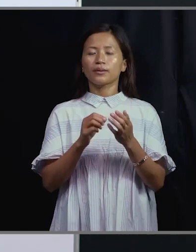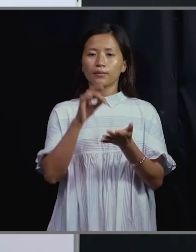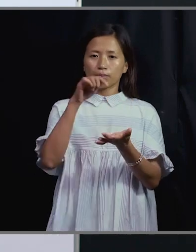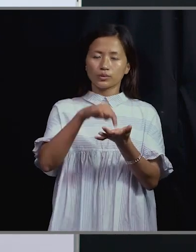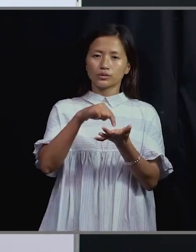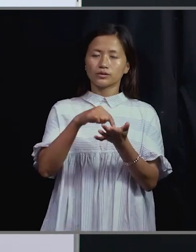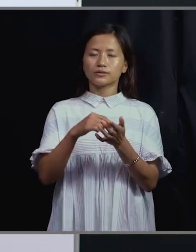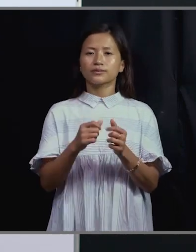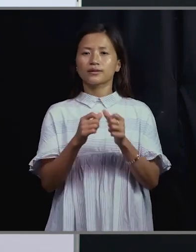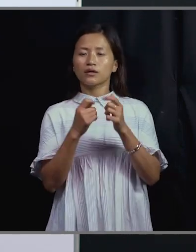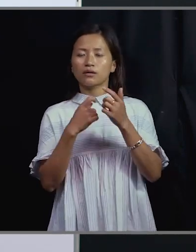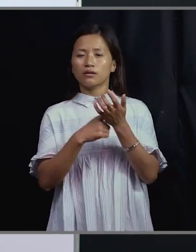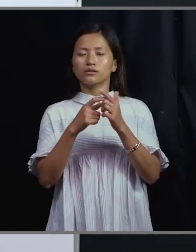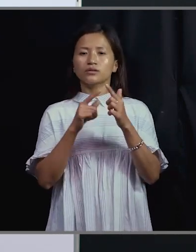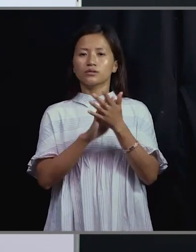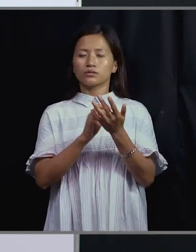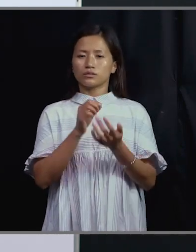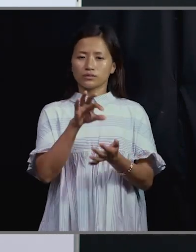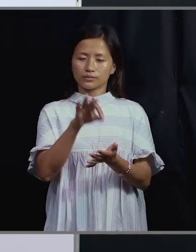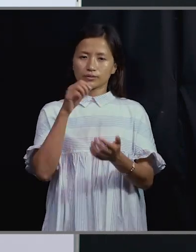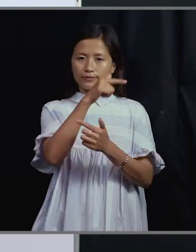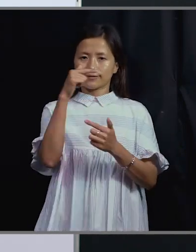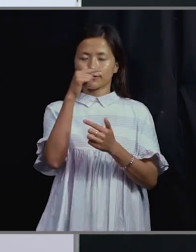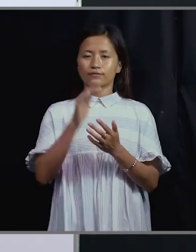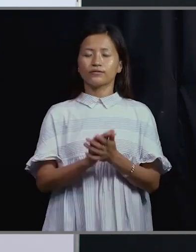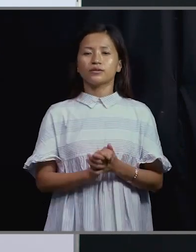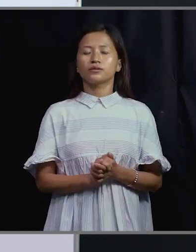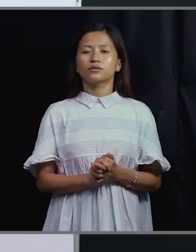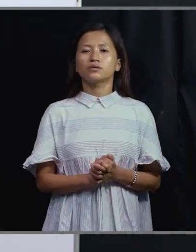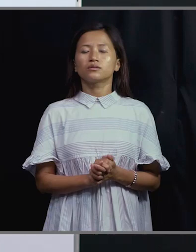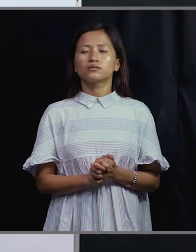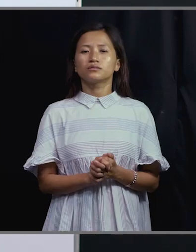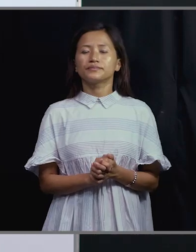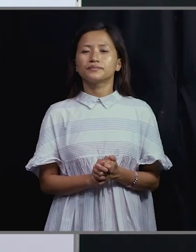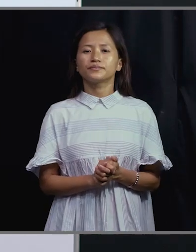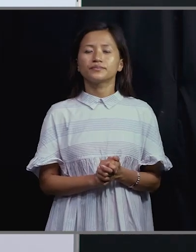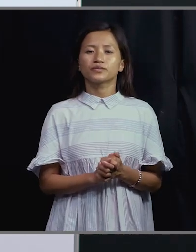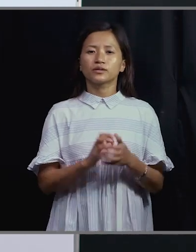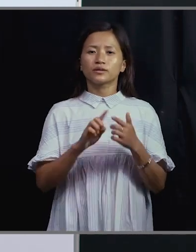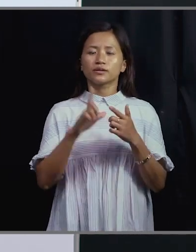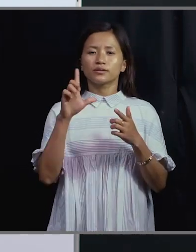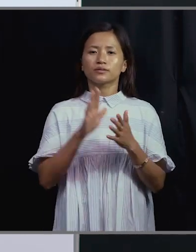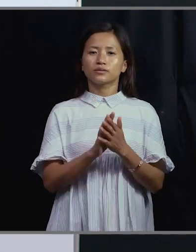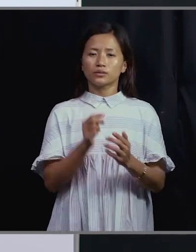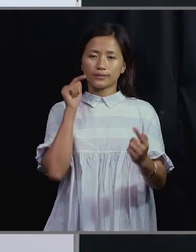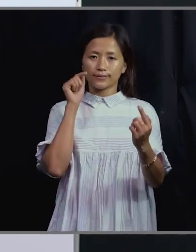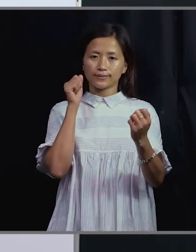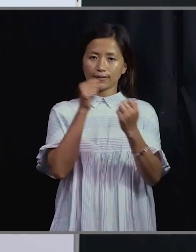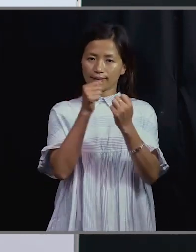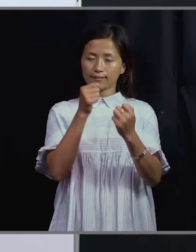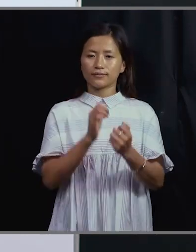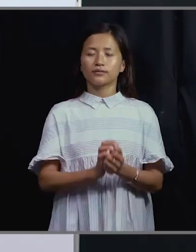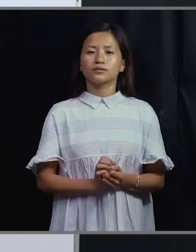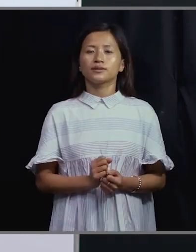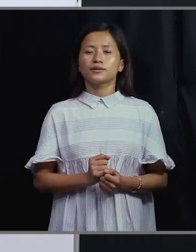find negatively charged electrons. And those are the centers where these electrophiles will attack.